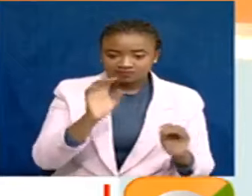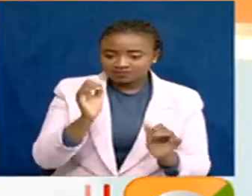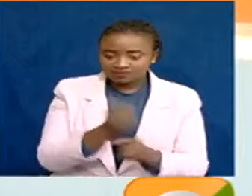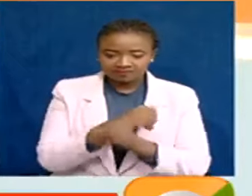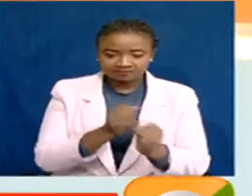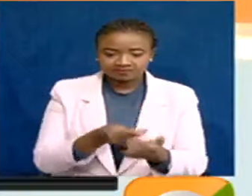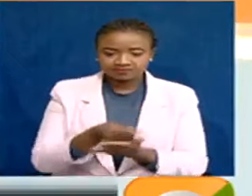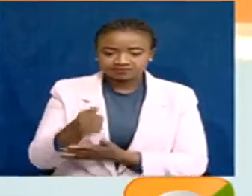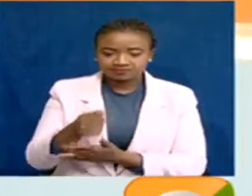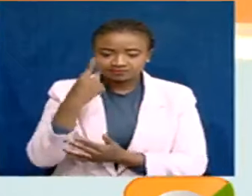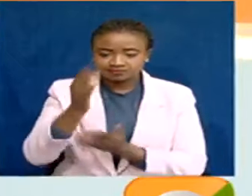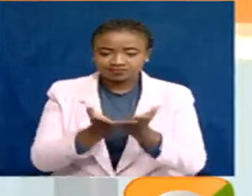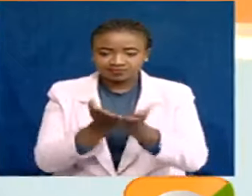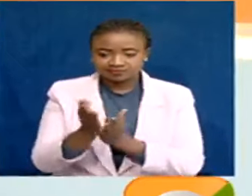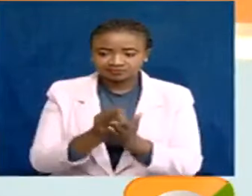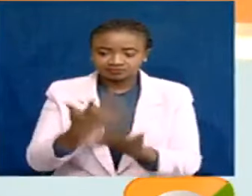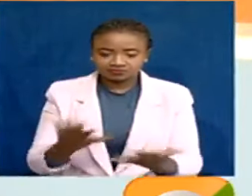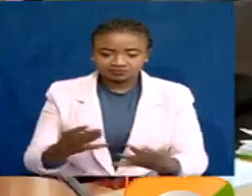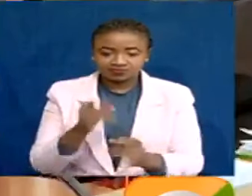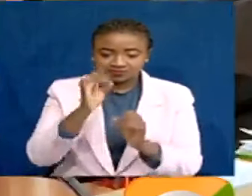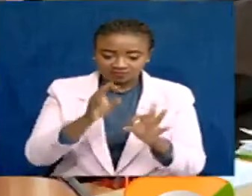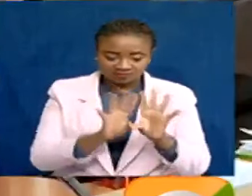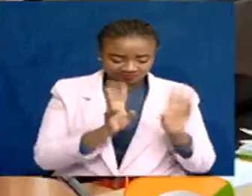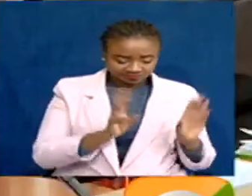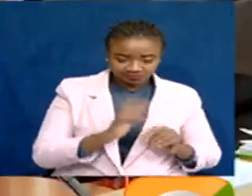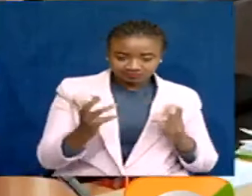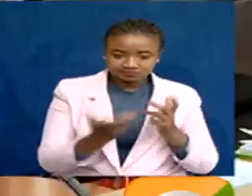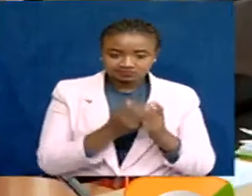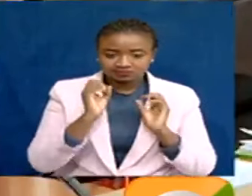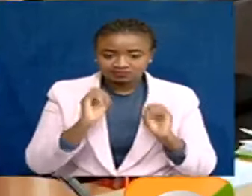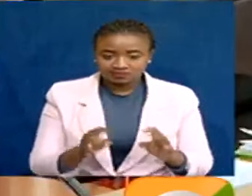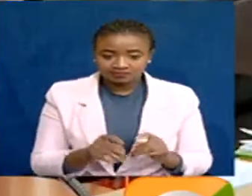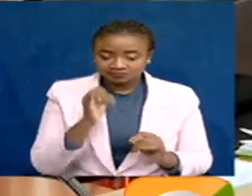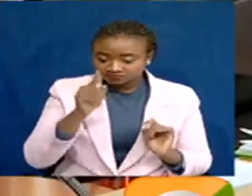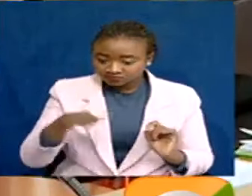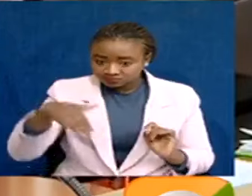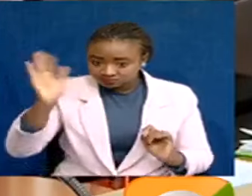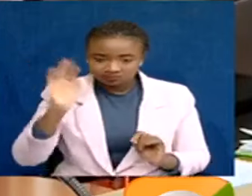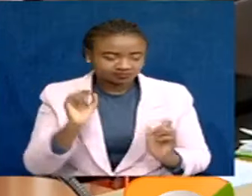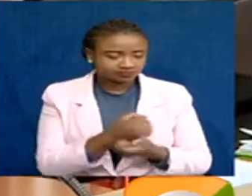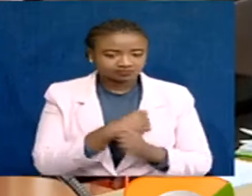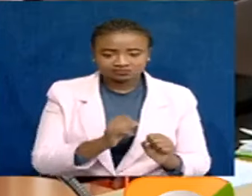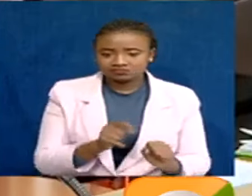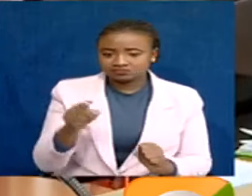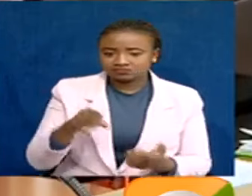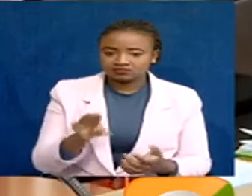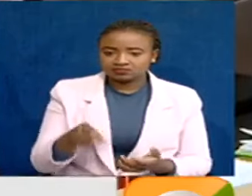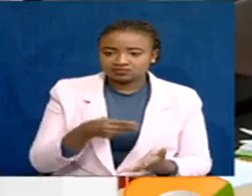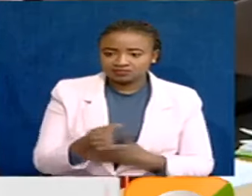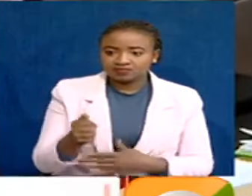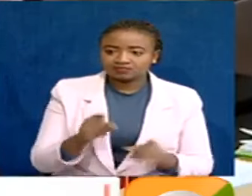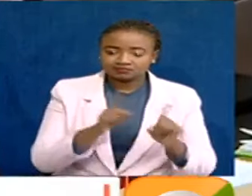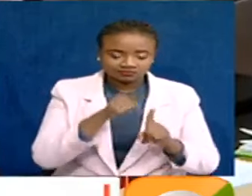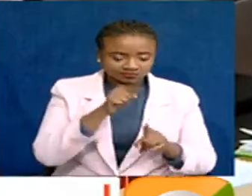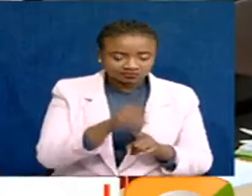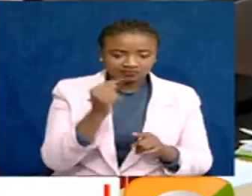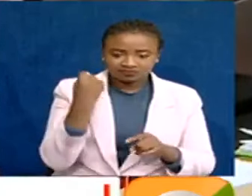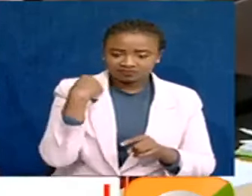and goods beyond your budget. Our position is that these variances are high, and